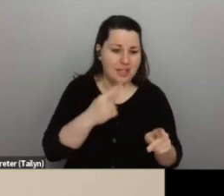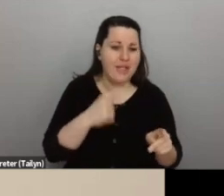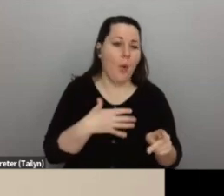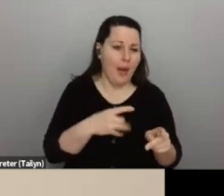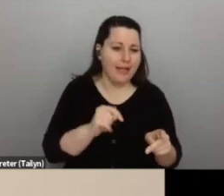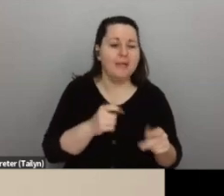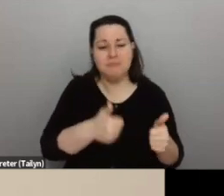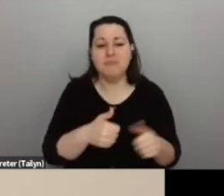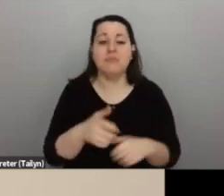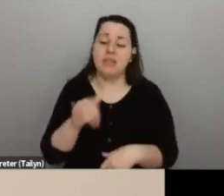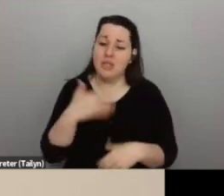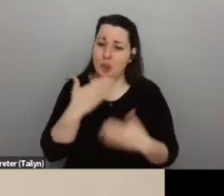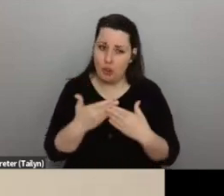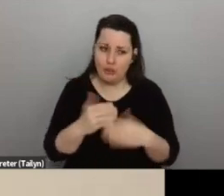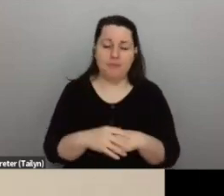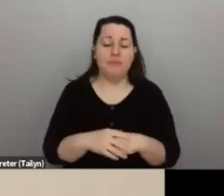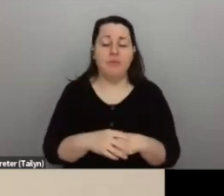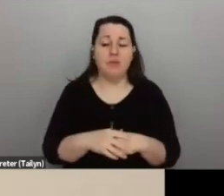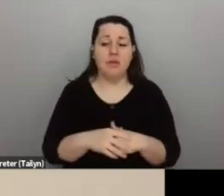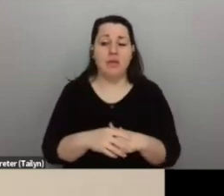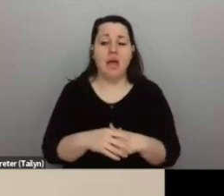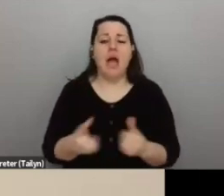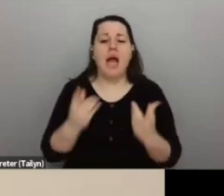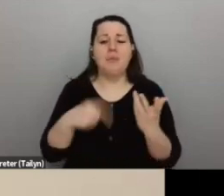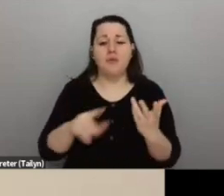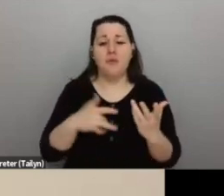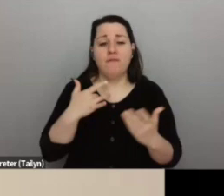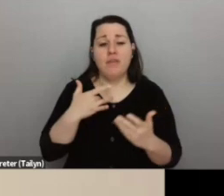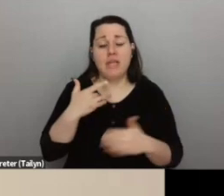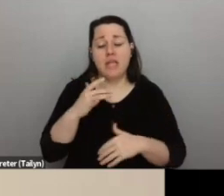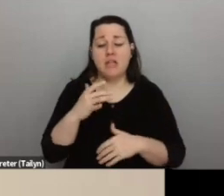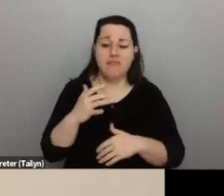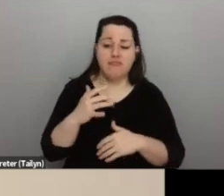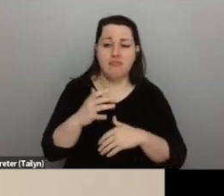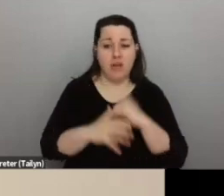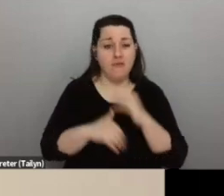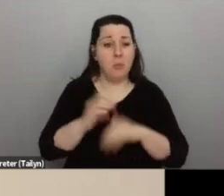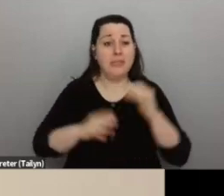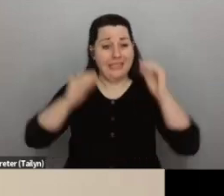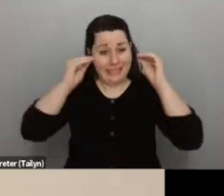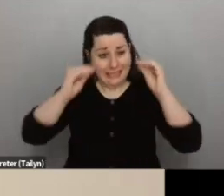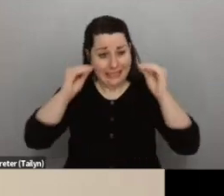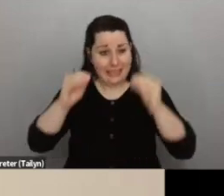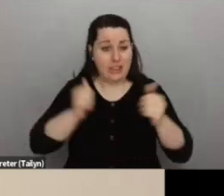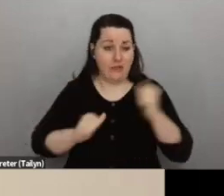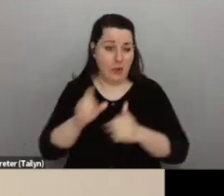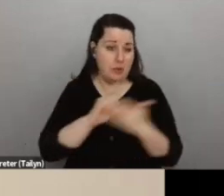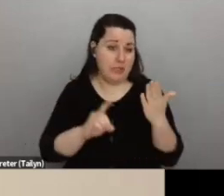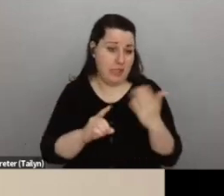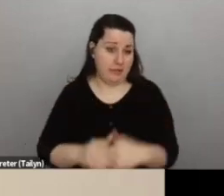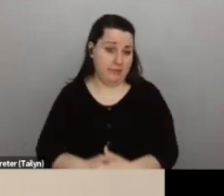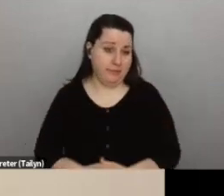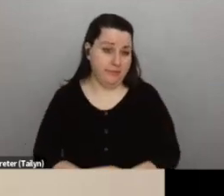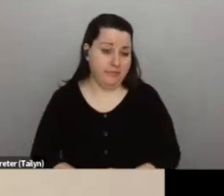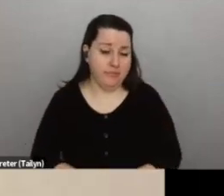so that's always a good start. How many of you feel comfortable teaching theater design to students